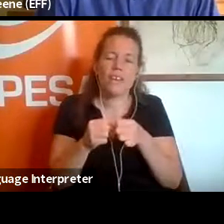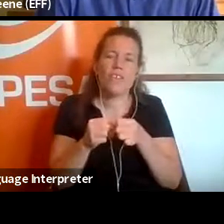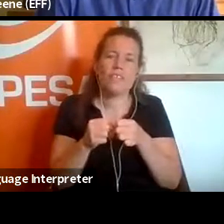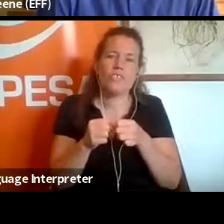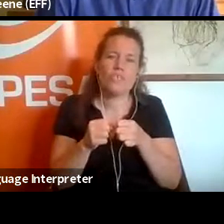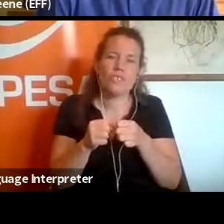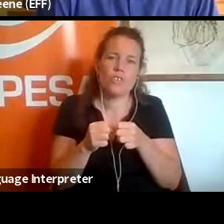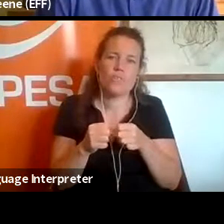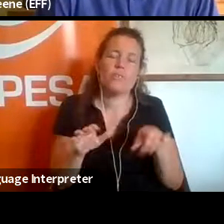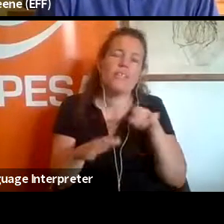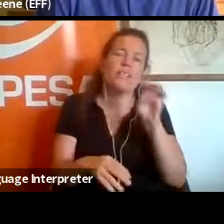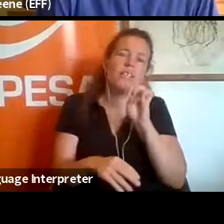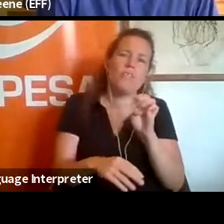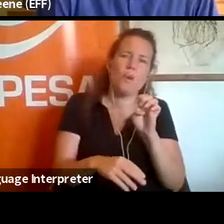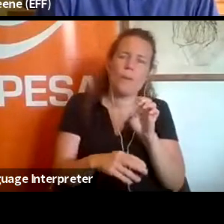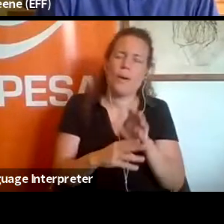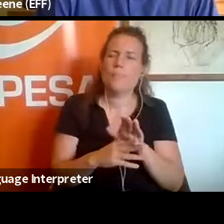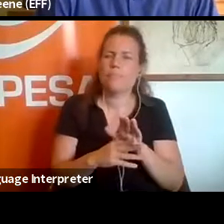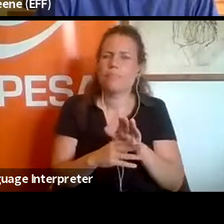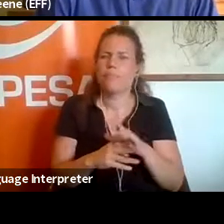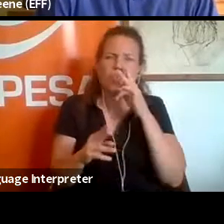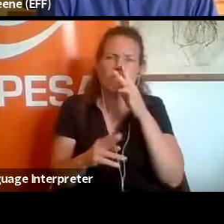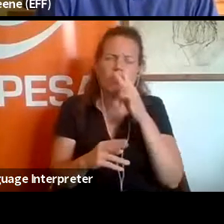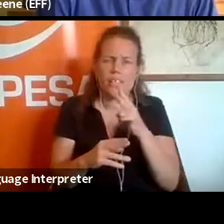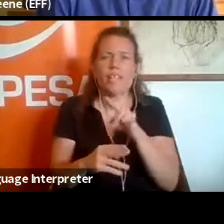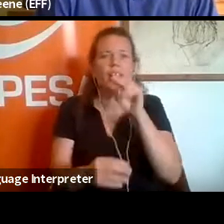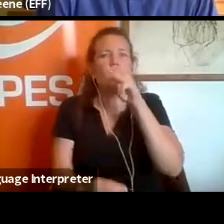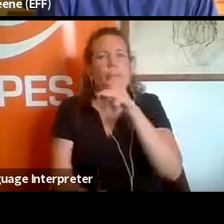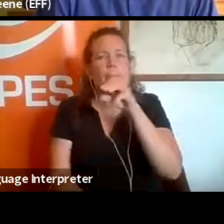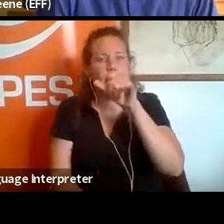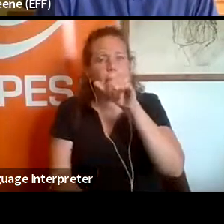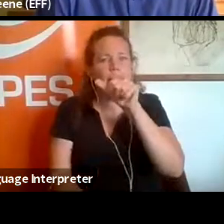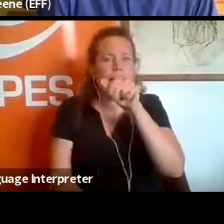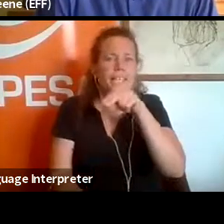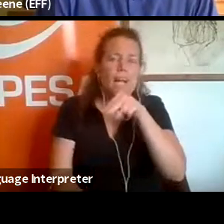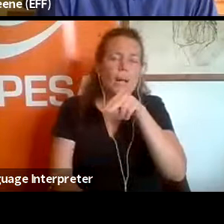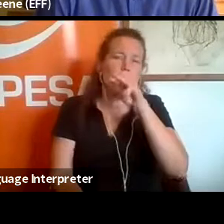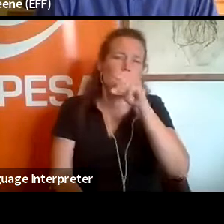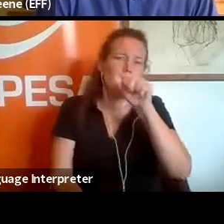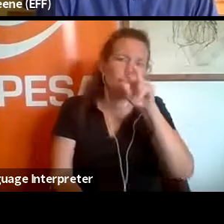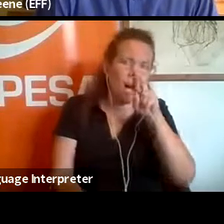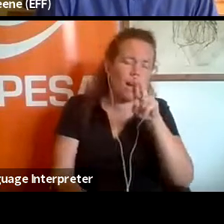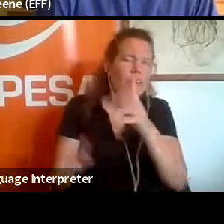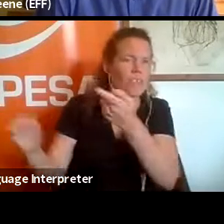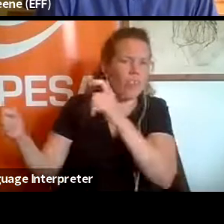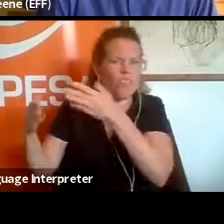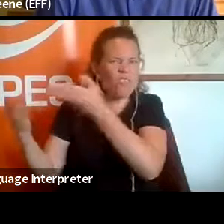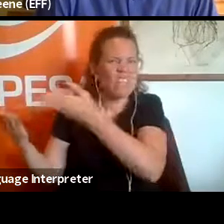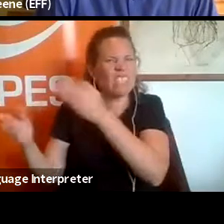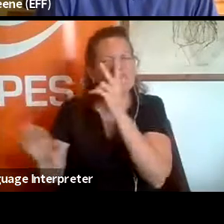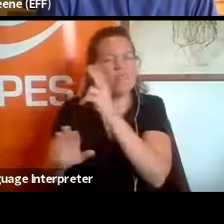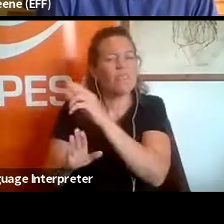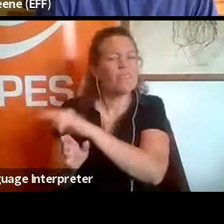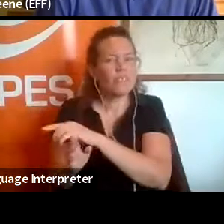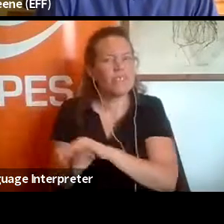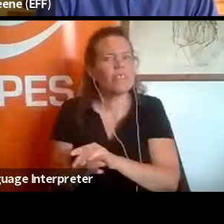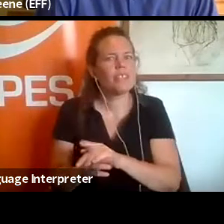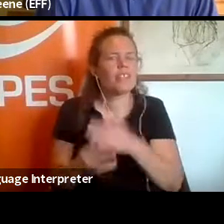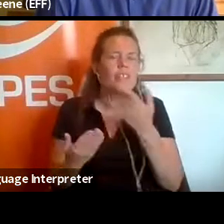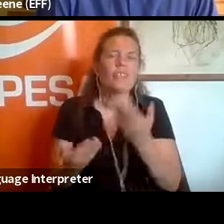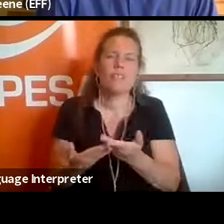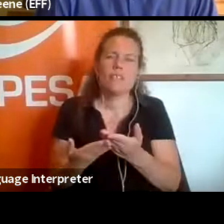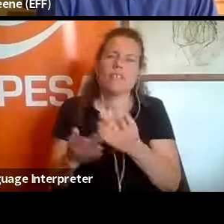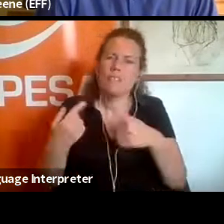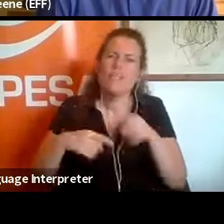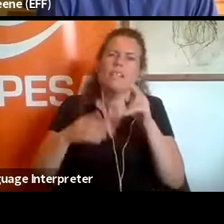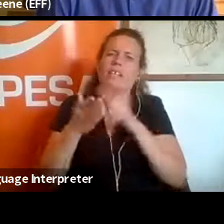we saw the issues that are happening in Myanmar around, the conflicts as well. They still need to have this more and